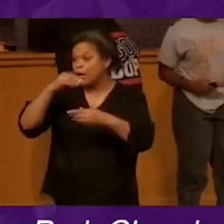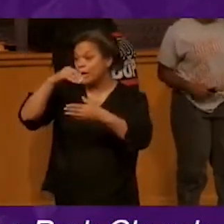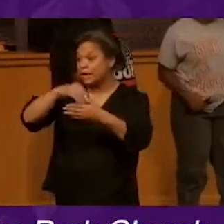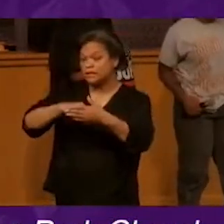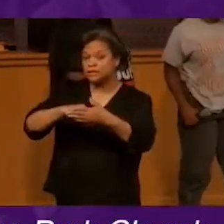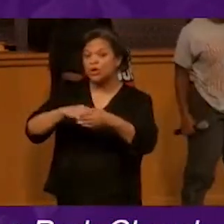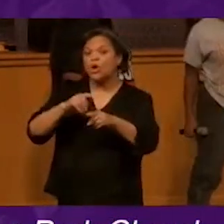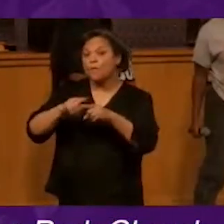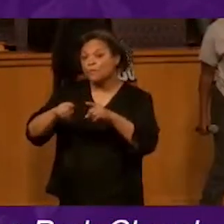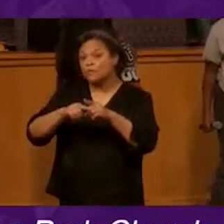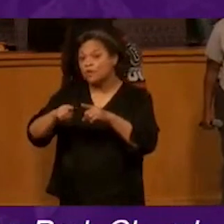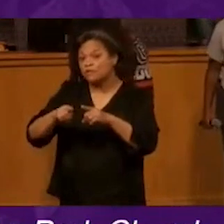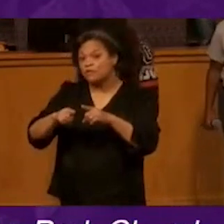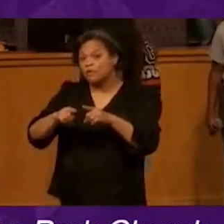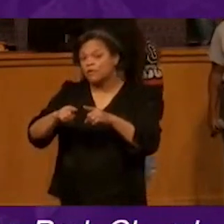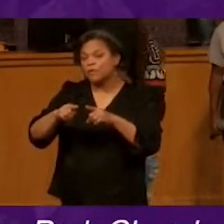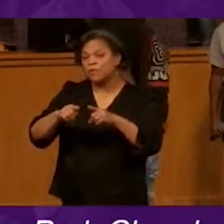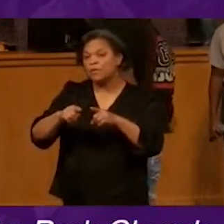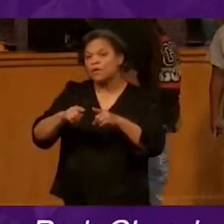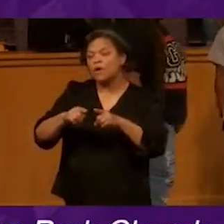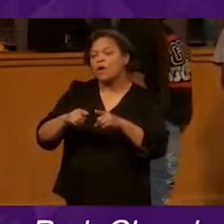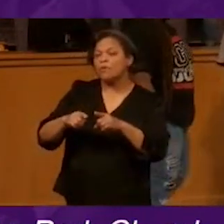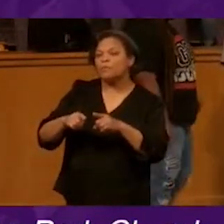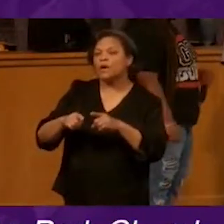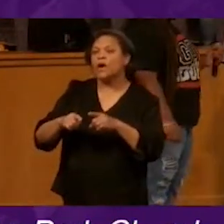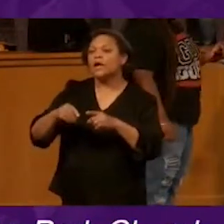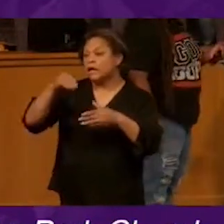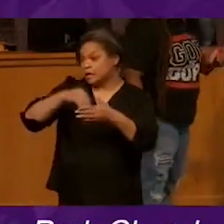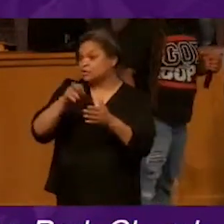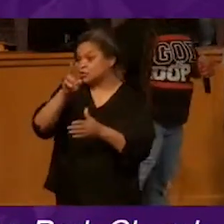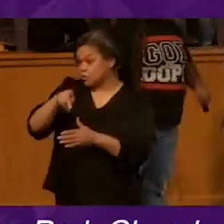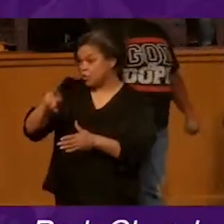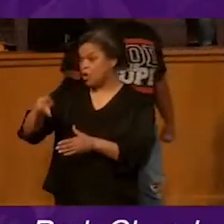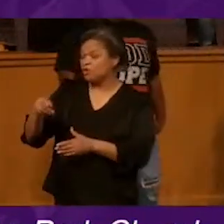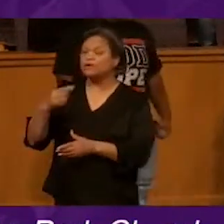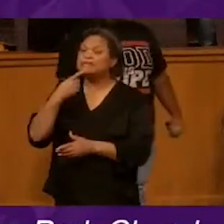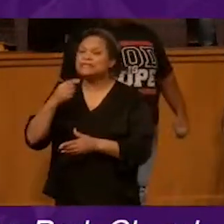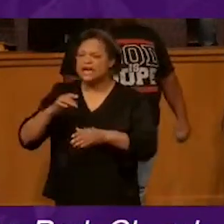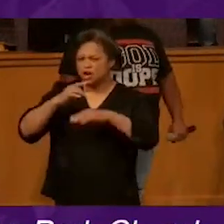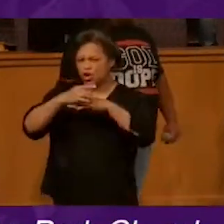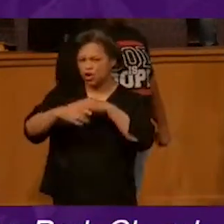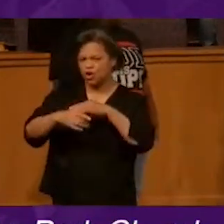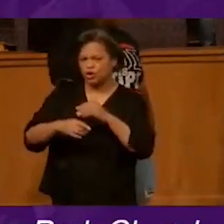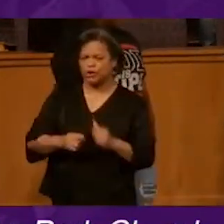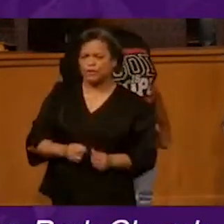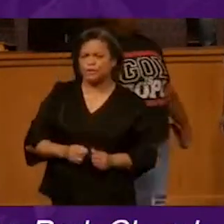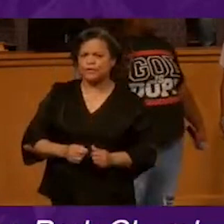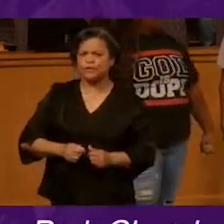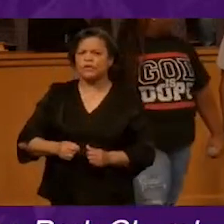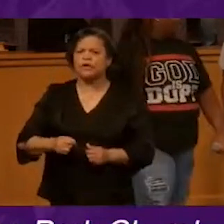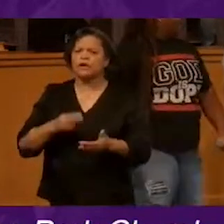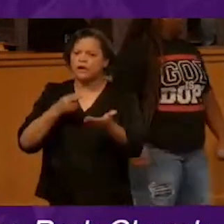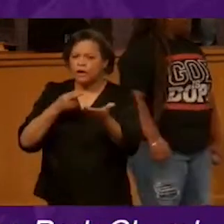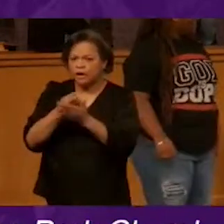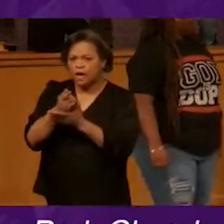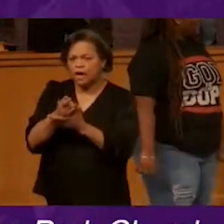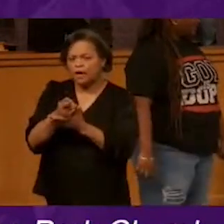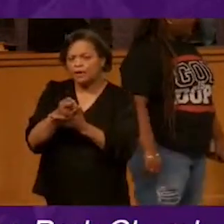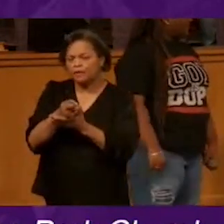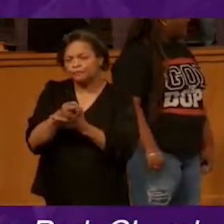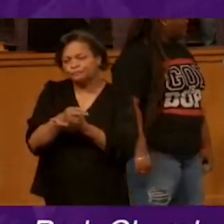made the difference for you to be accepted into that program? Because you mentioned that earlier. What was that? Honestly, being